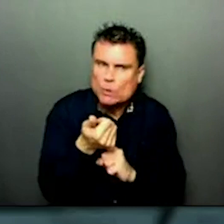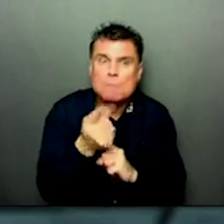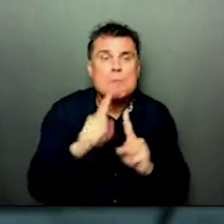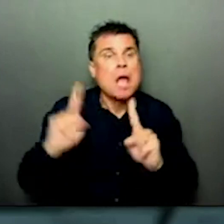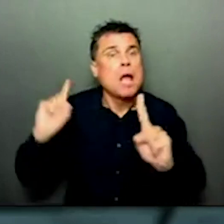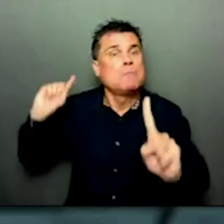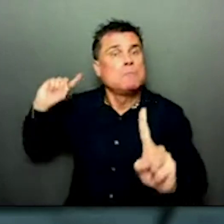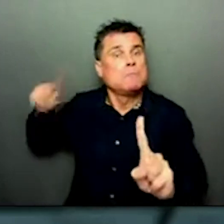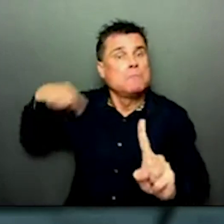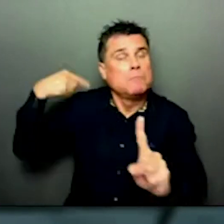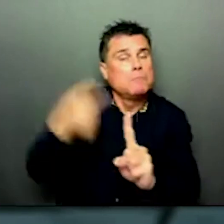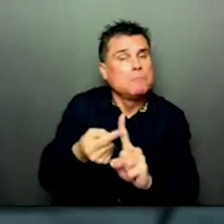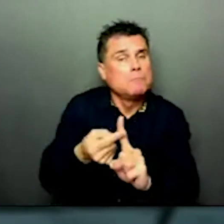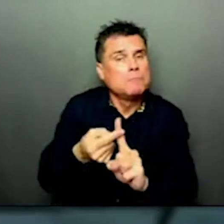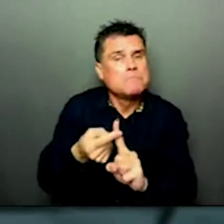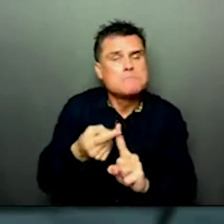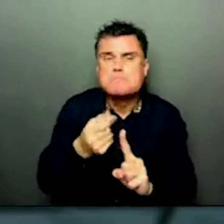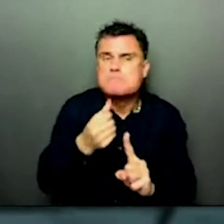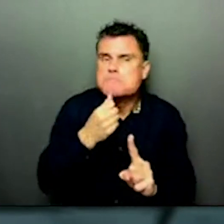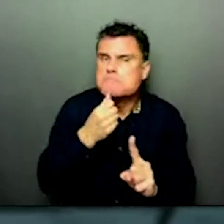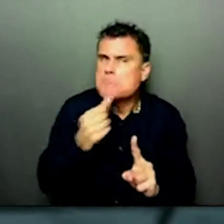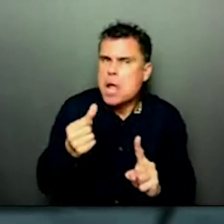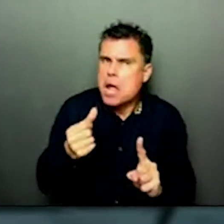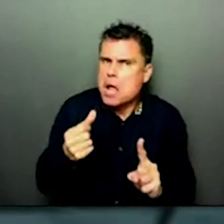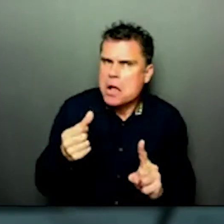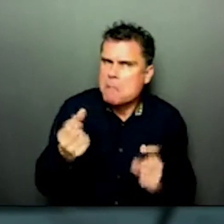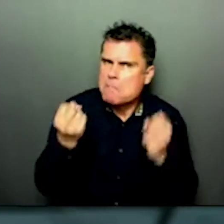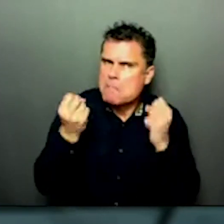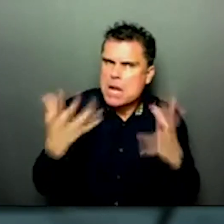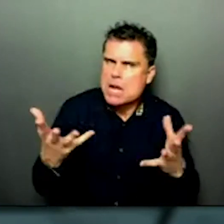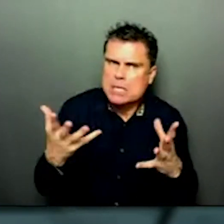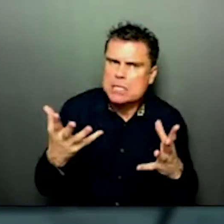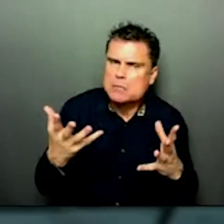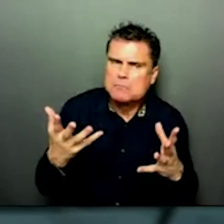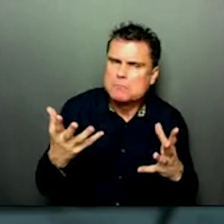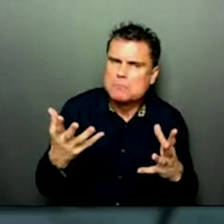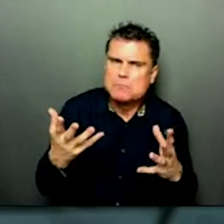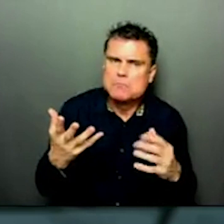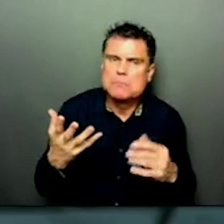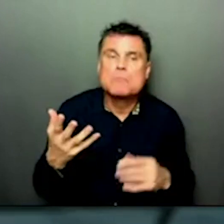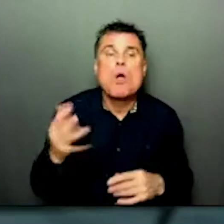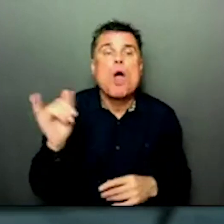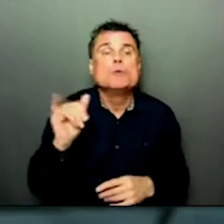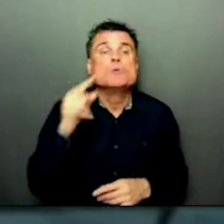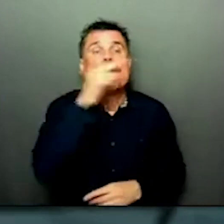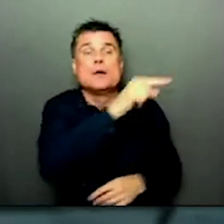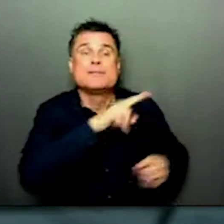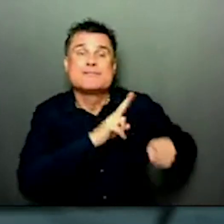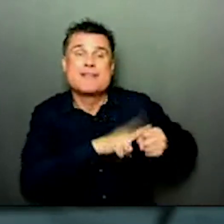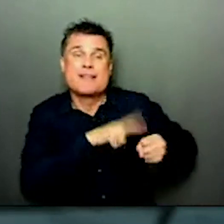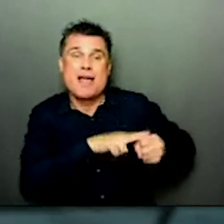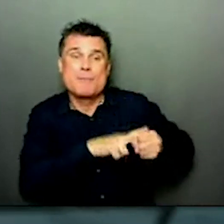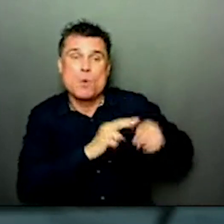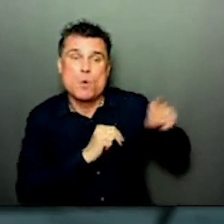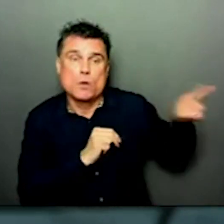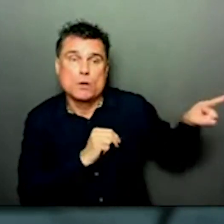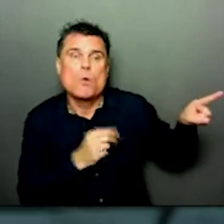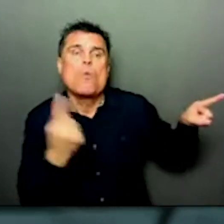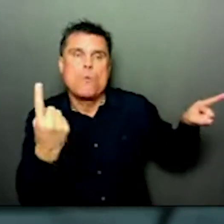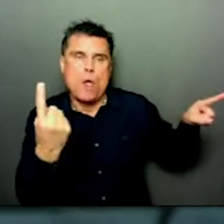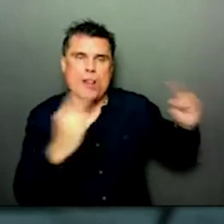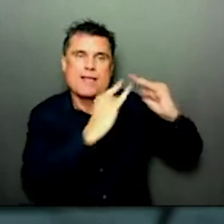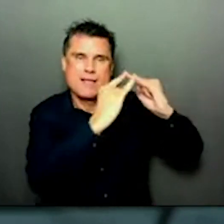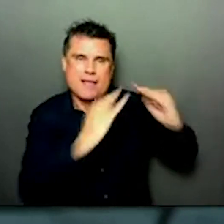downtown east side. We know as well in Nanaimo there's been challenges around one of the encampments where there was a